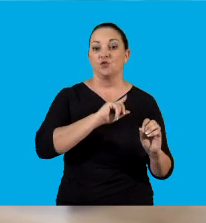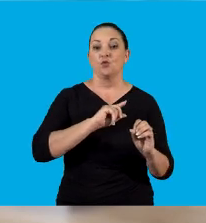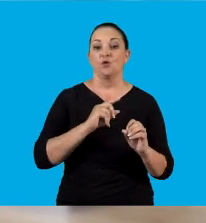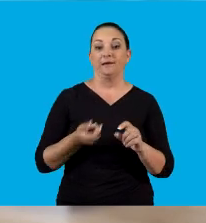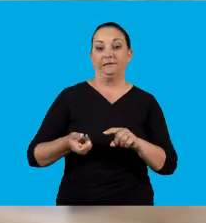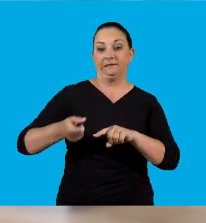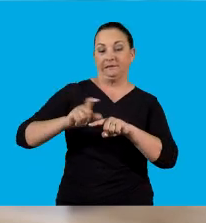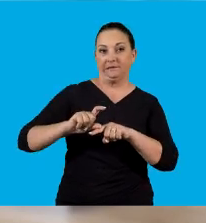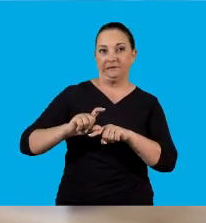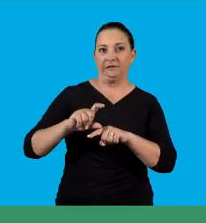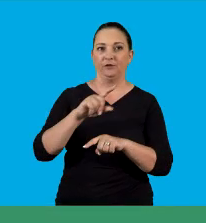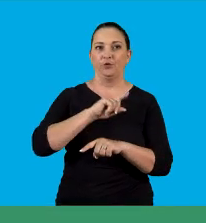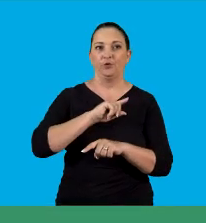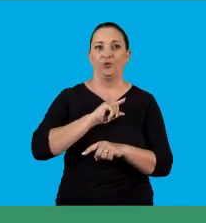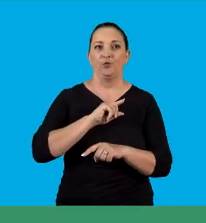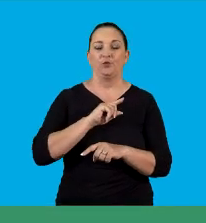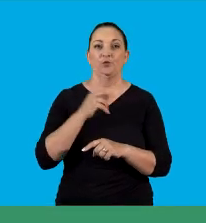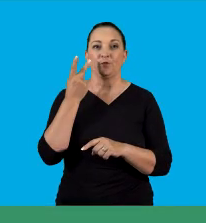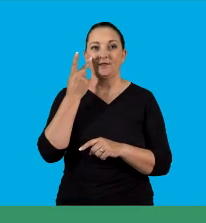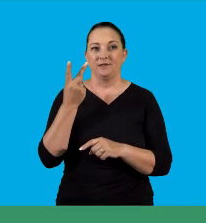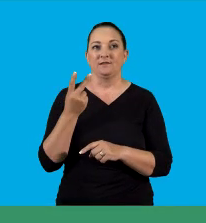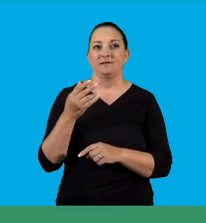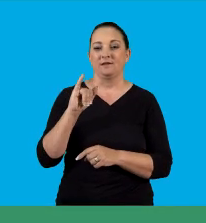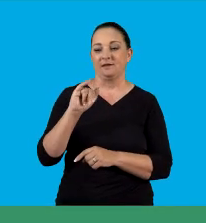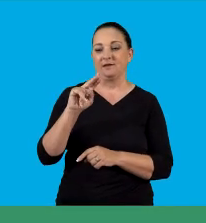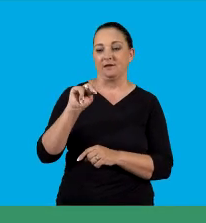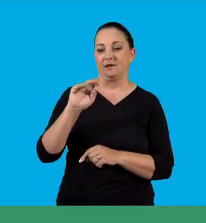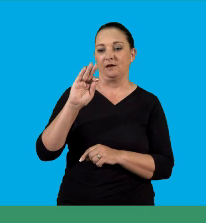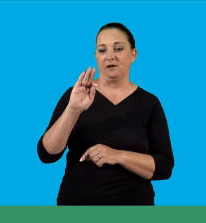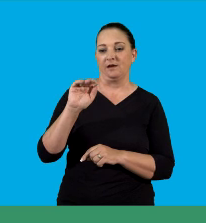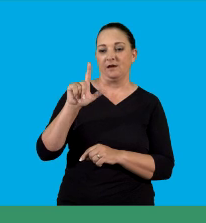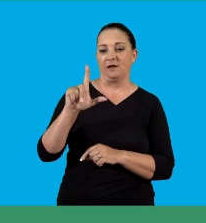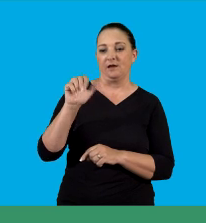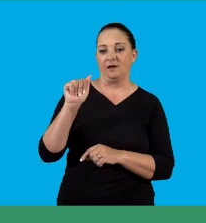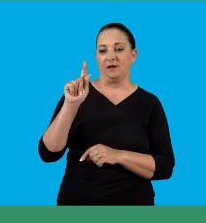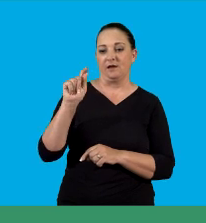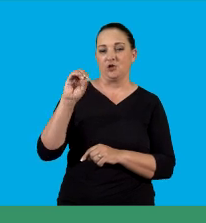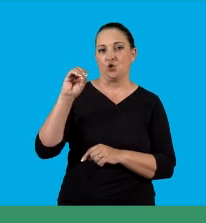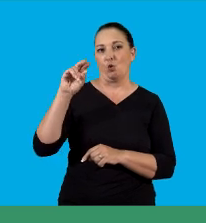and services, which is our inflation rather.